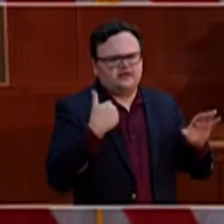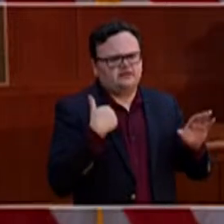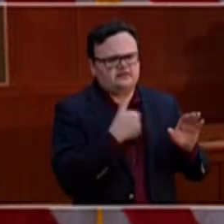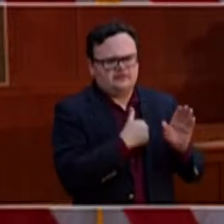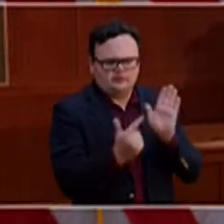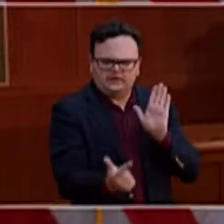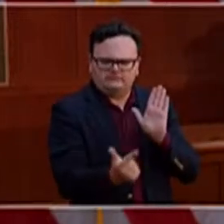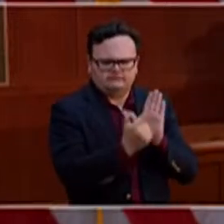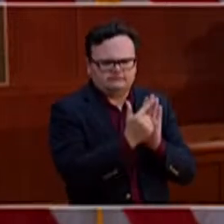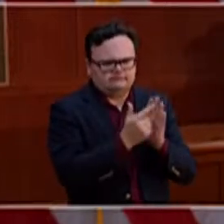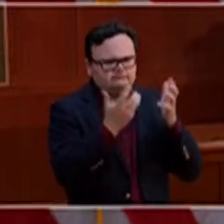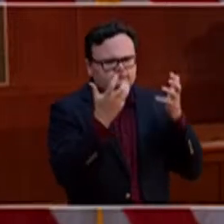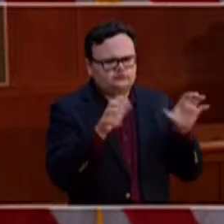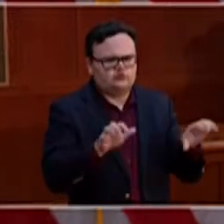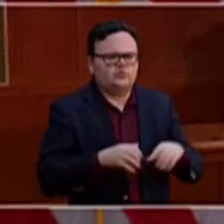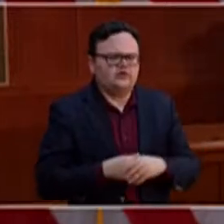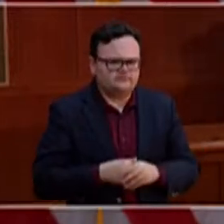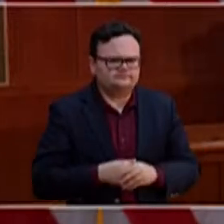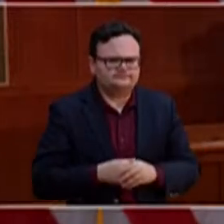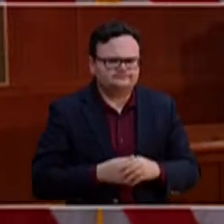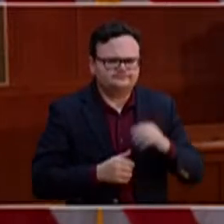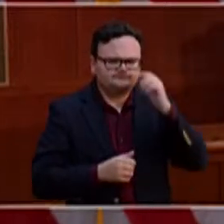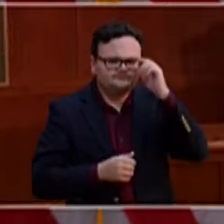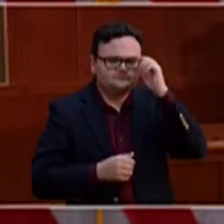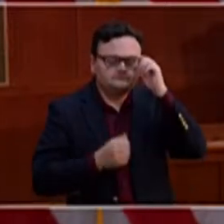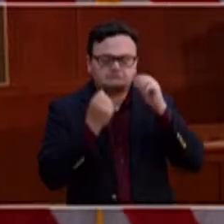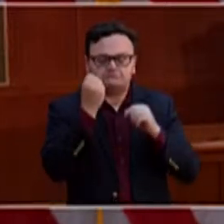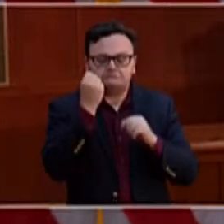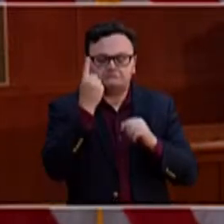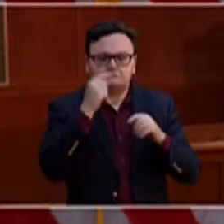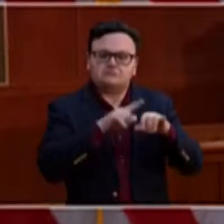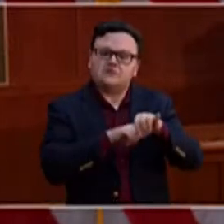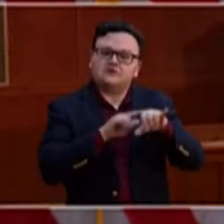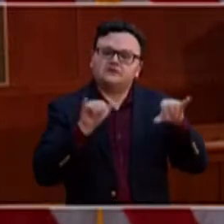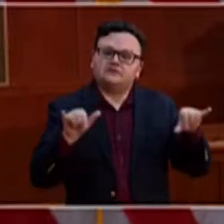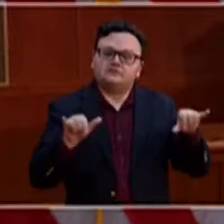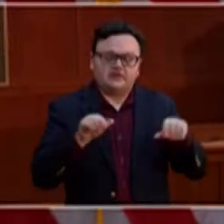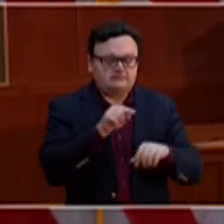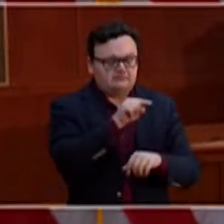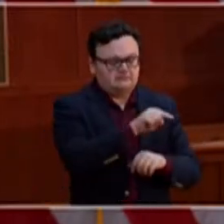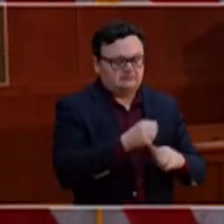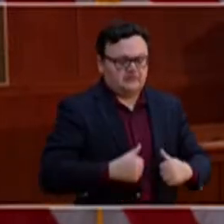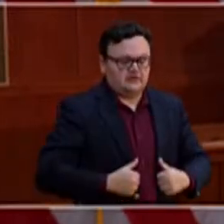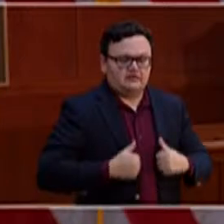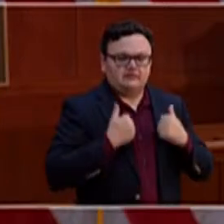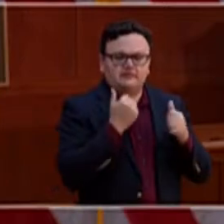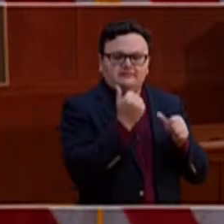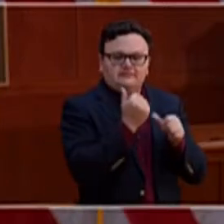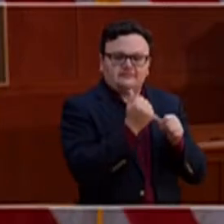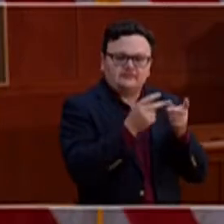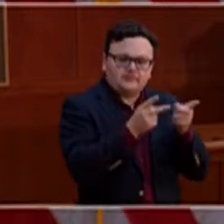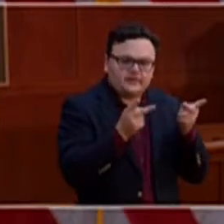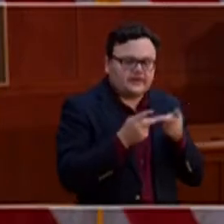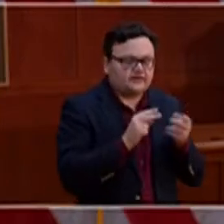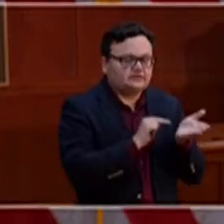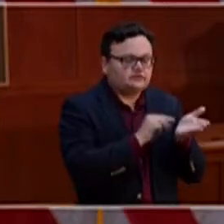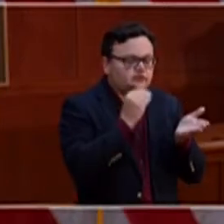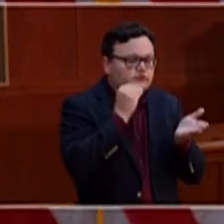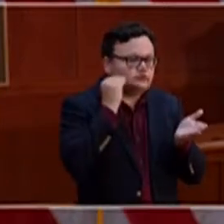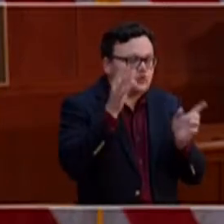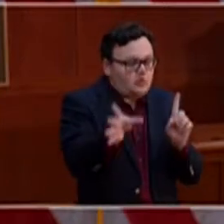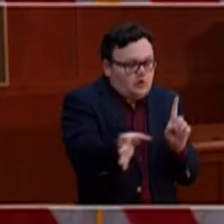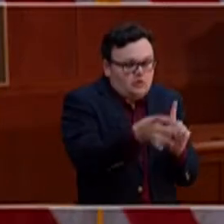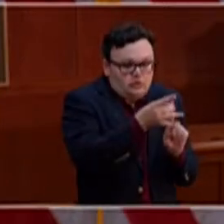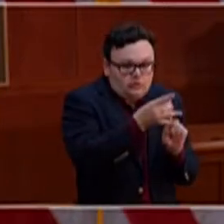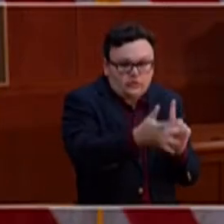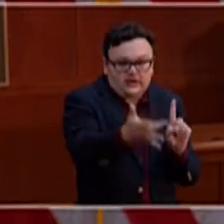beginning. At the same time, you have situations where folks who are residents of long-term care facilities are positive, but